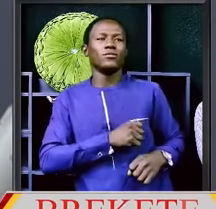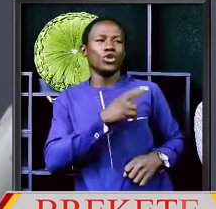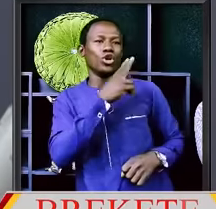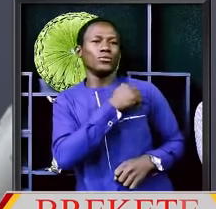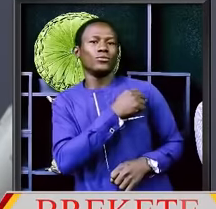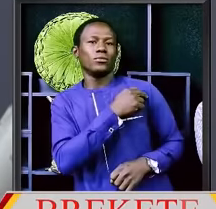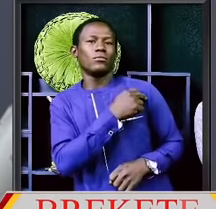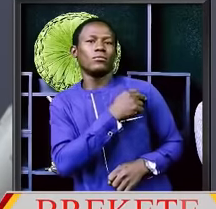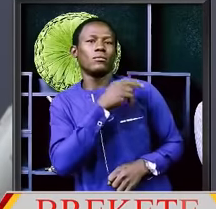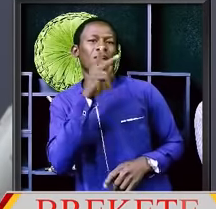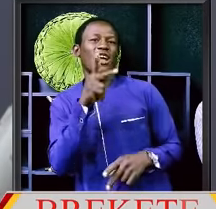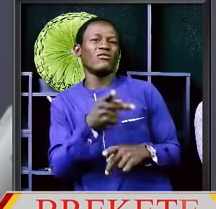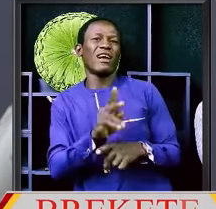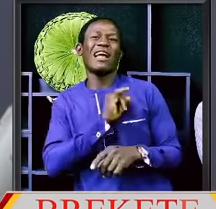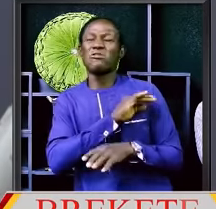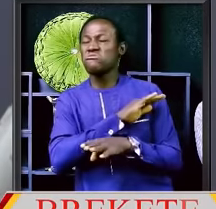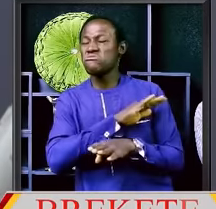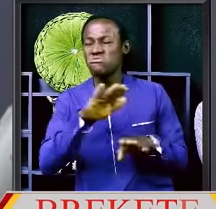they drive.